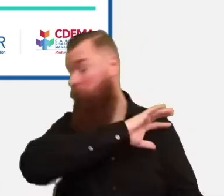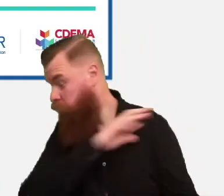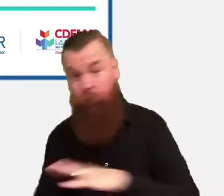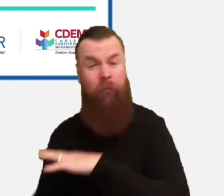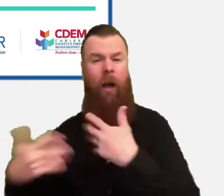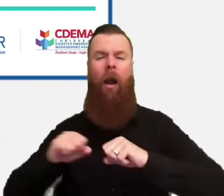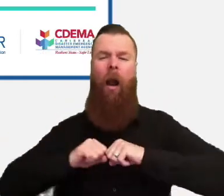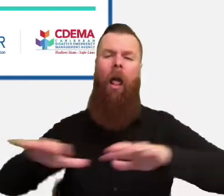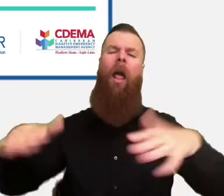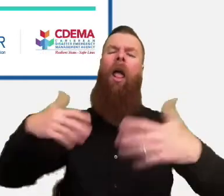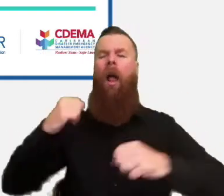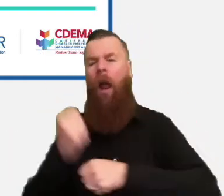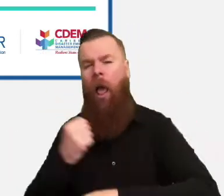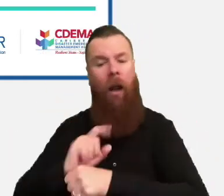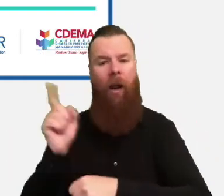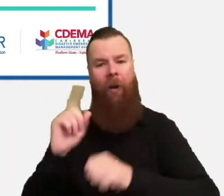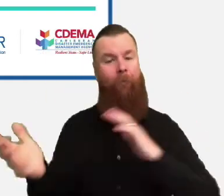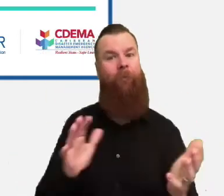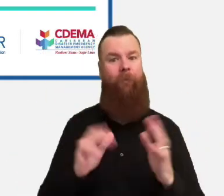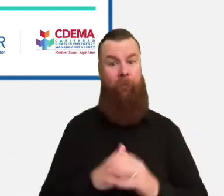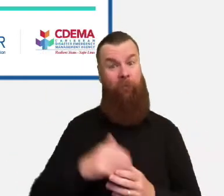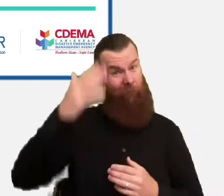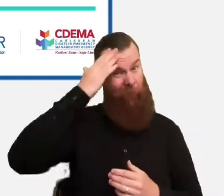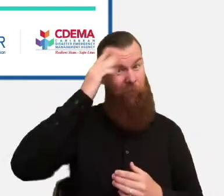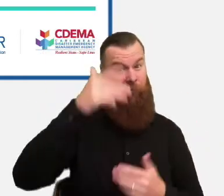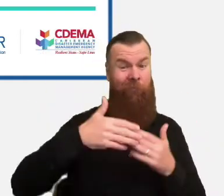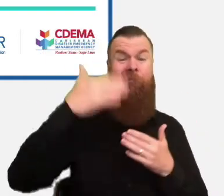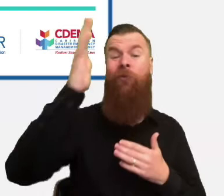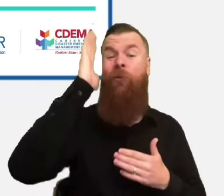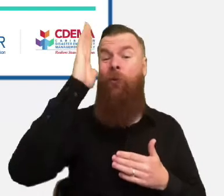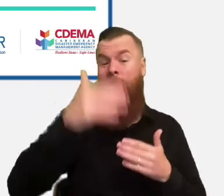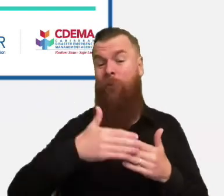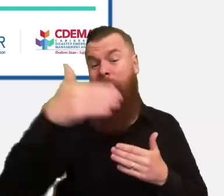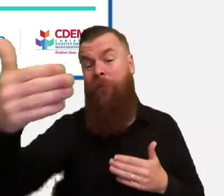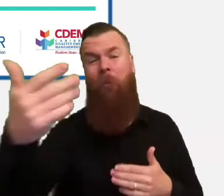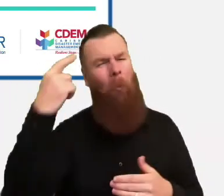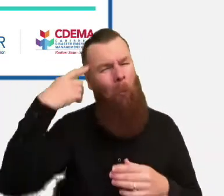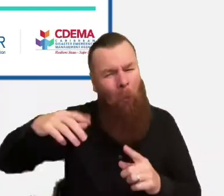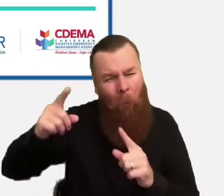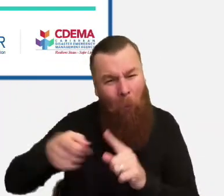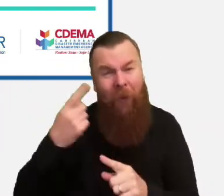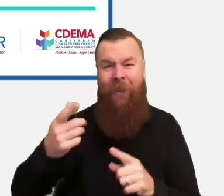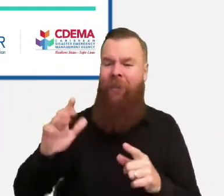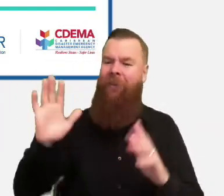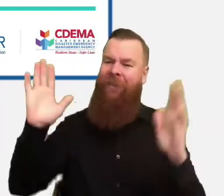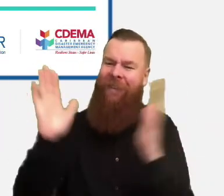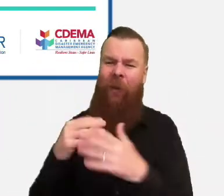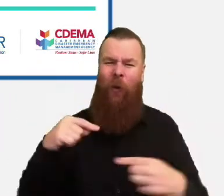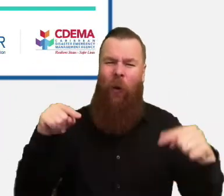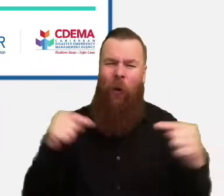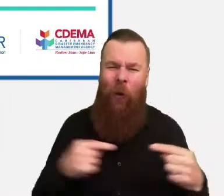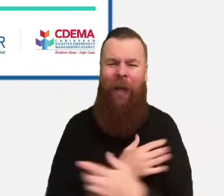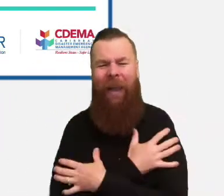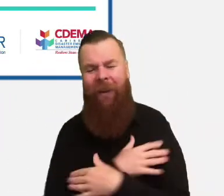see is that there will be less harm, less loss of life, and actually greater investor confidence because of the reliability of